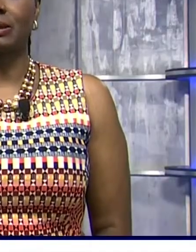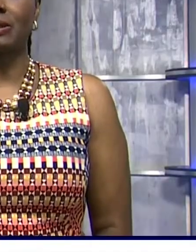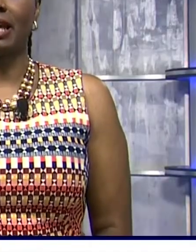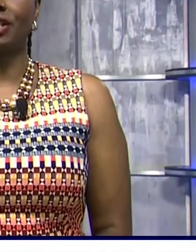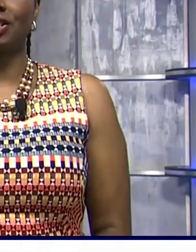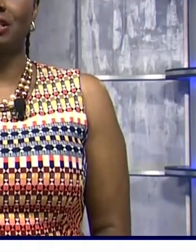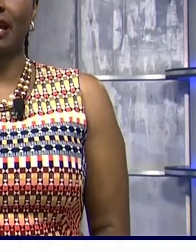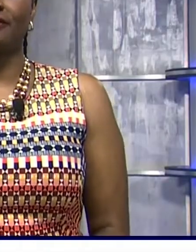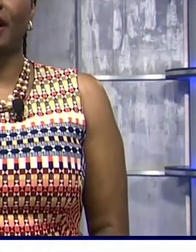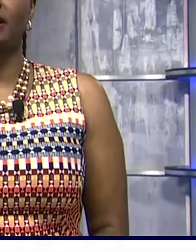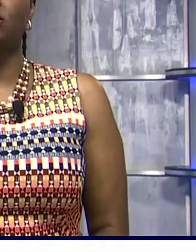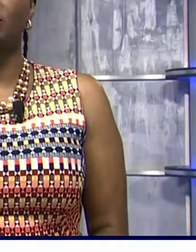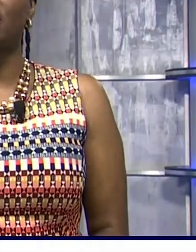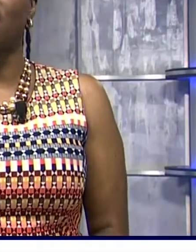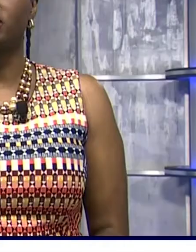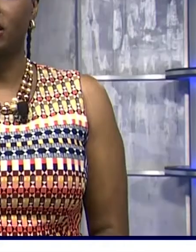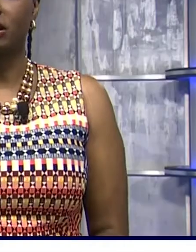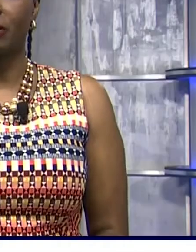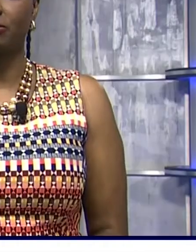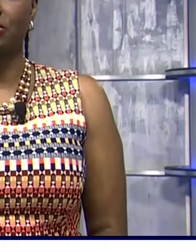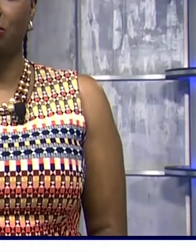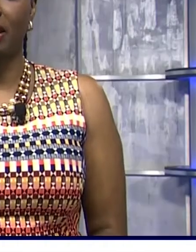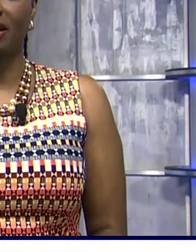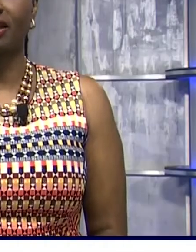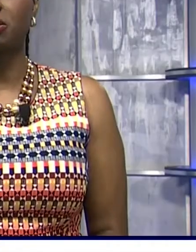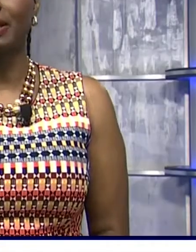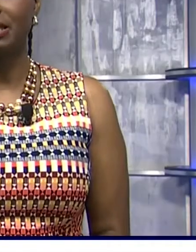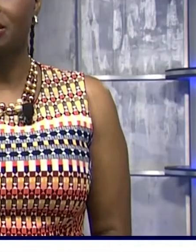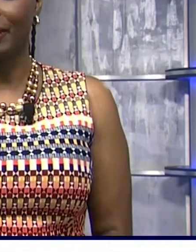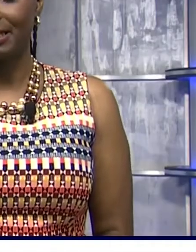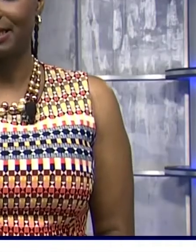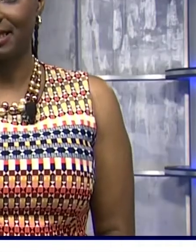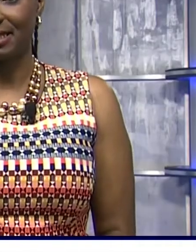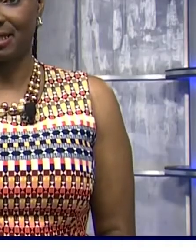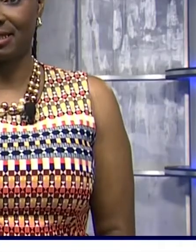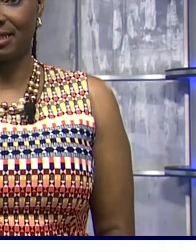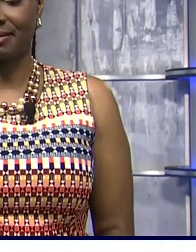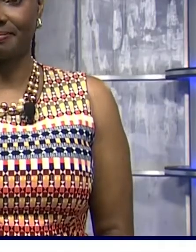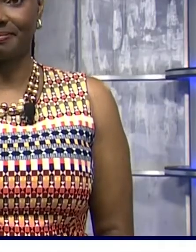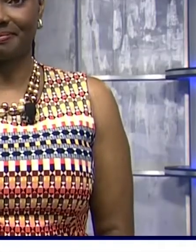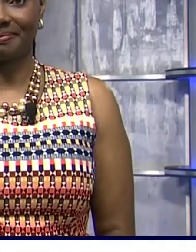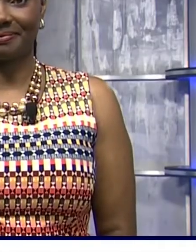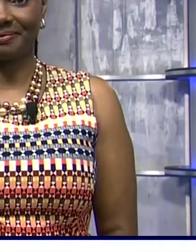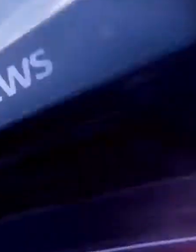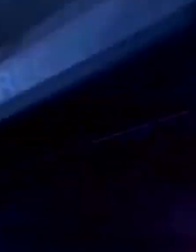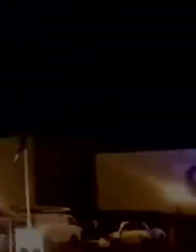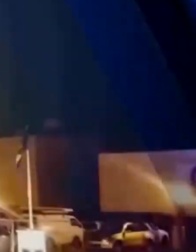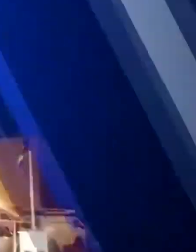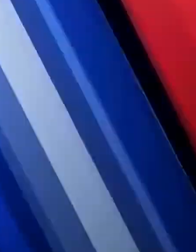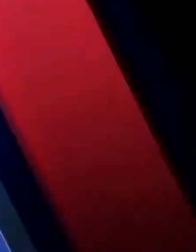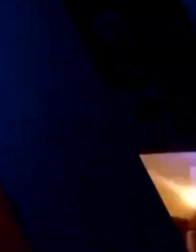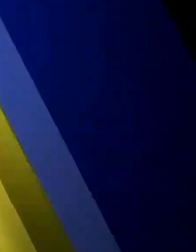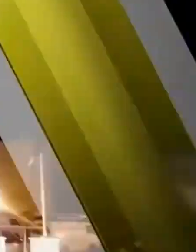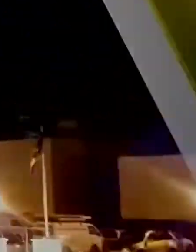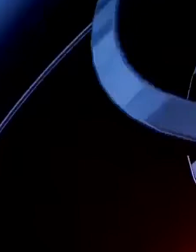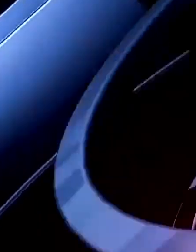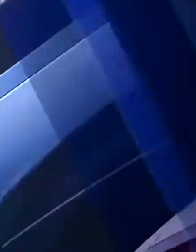sports, associations advised to be cautious when resuming their 2020 seasons.